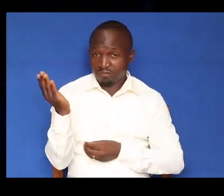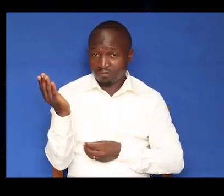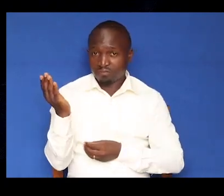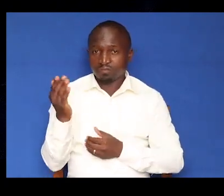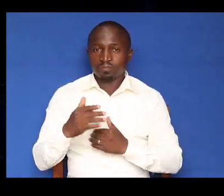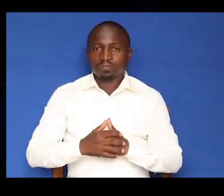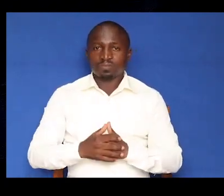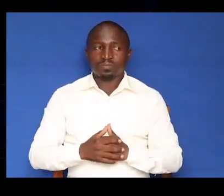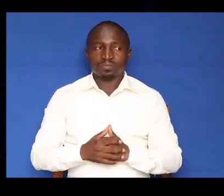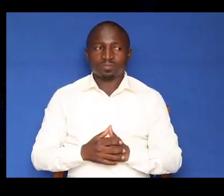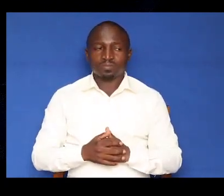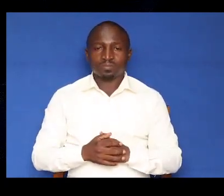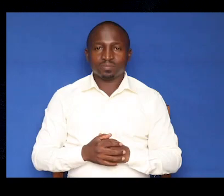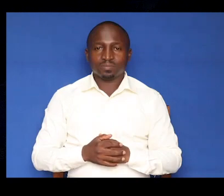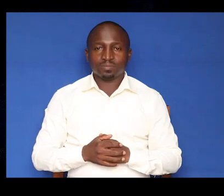organisms.